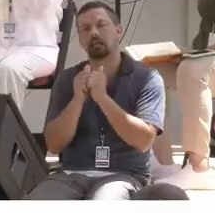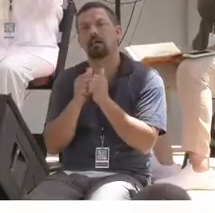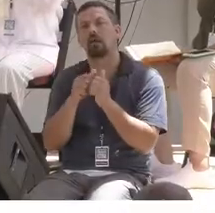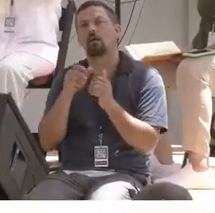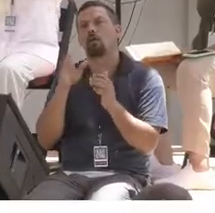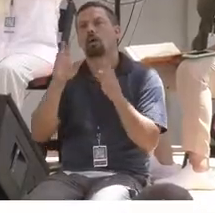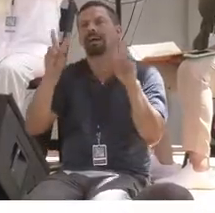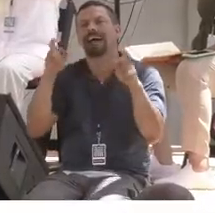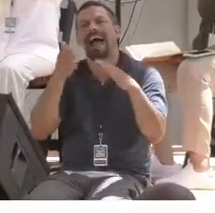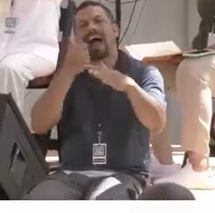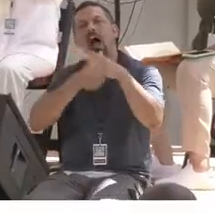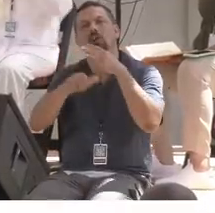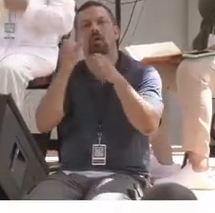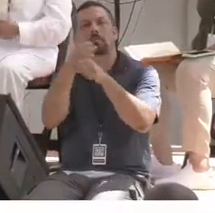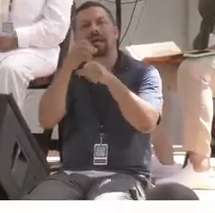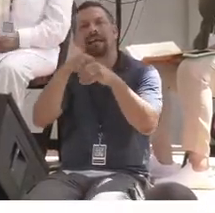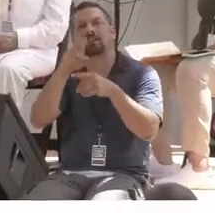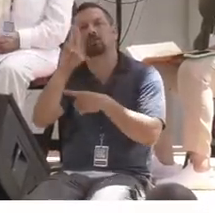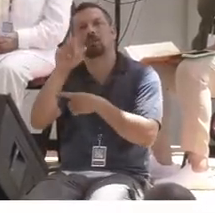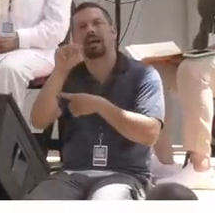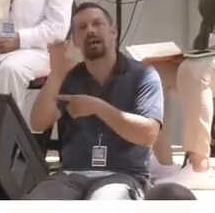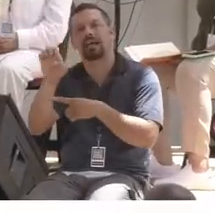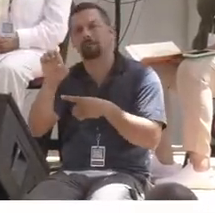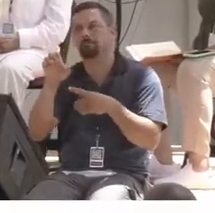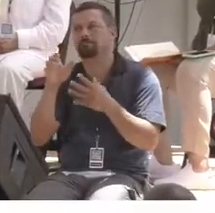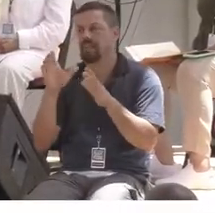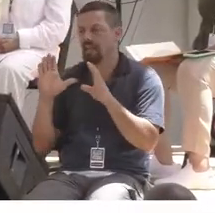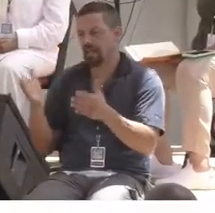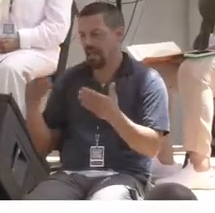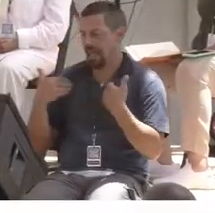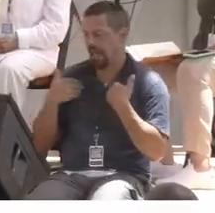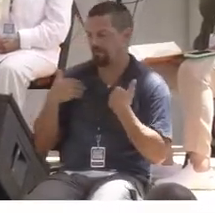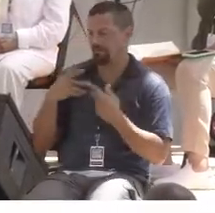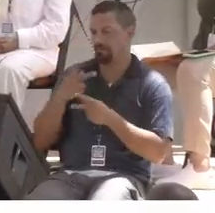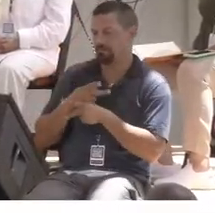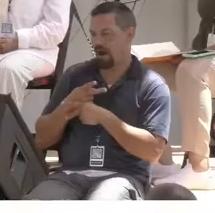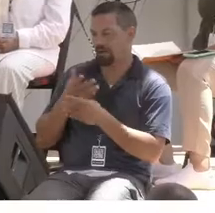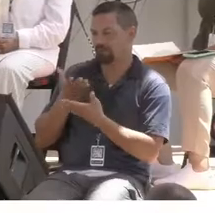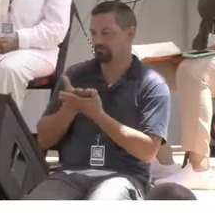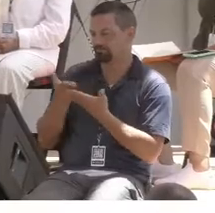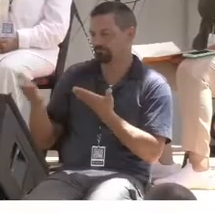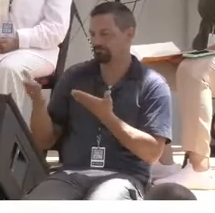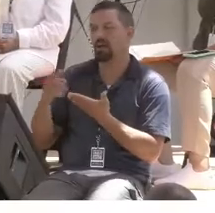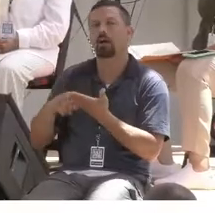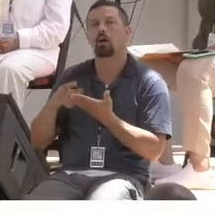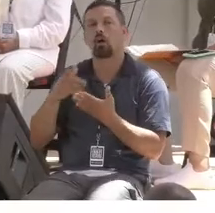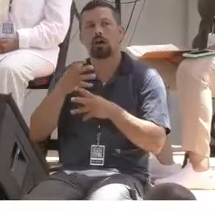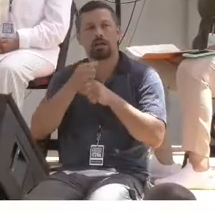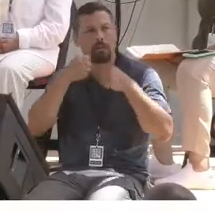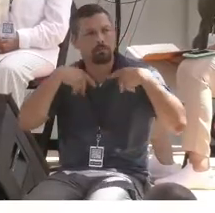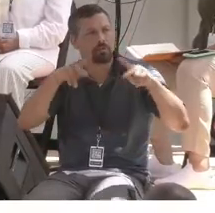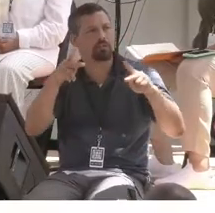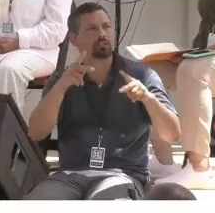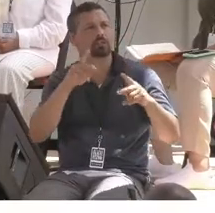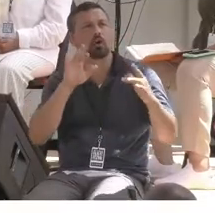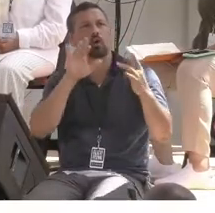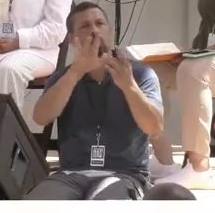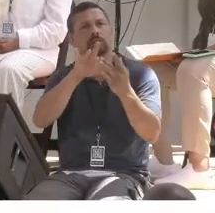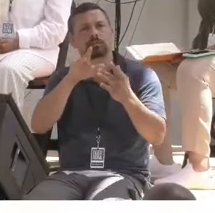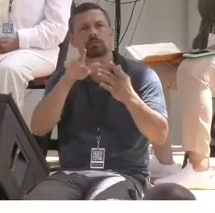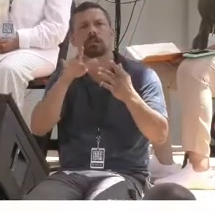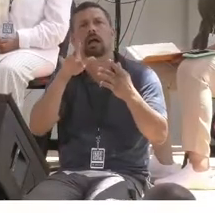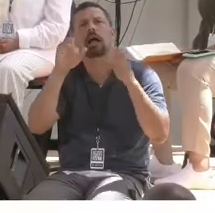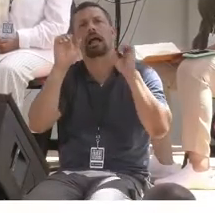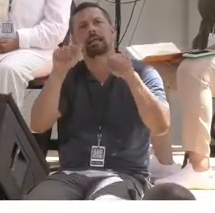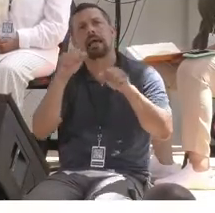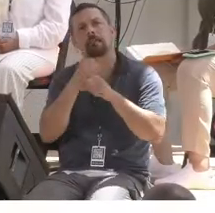UAE, basically, and develop products, bring together a collection of products, and where they get recognition, the reach, they have the support to reach there, and also they